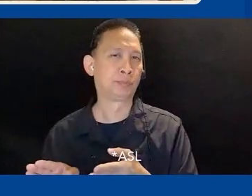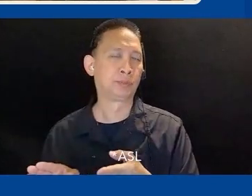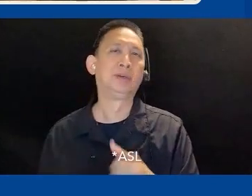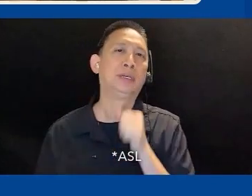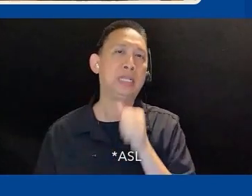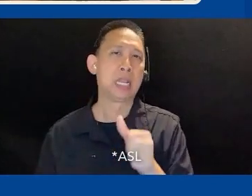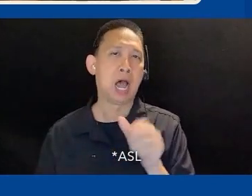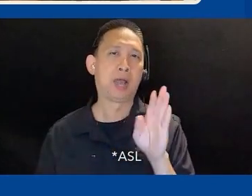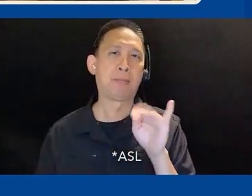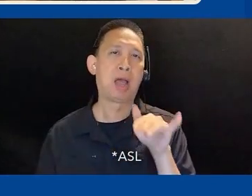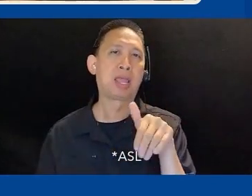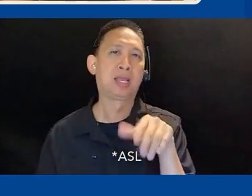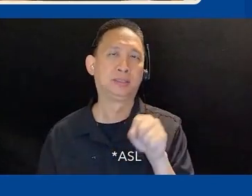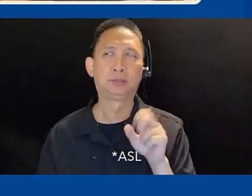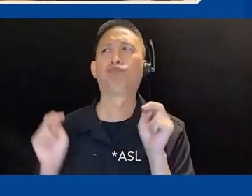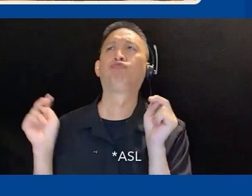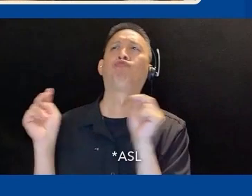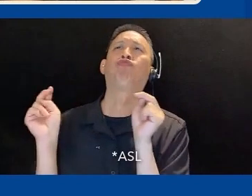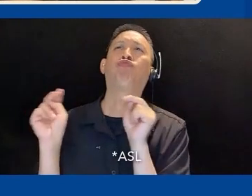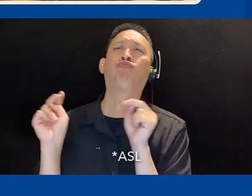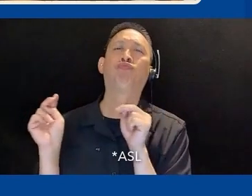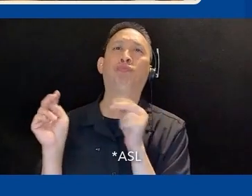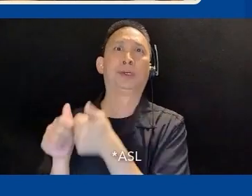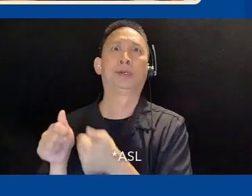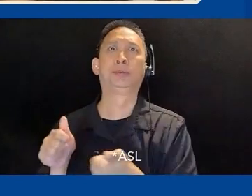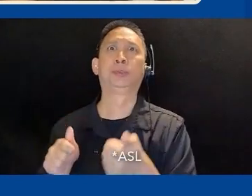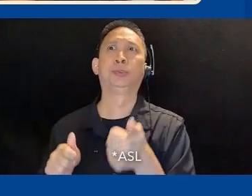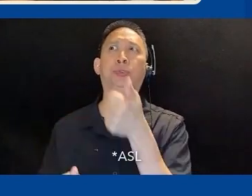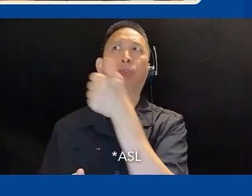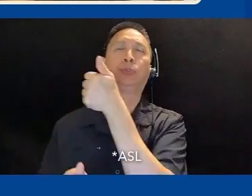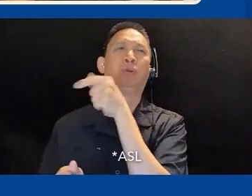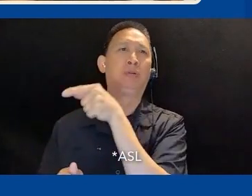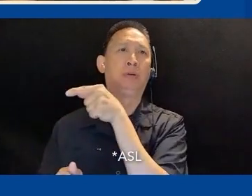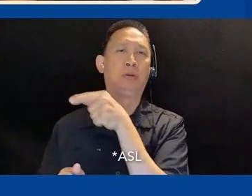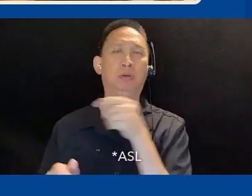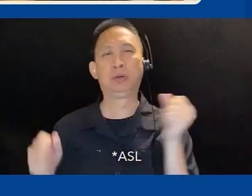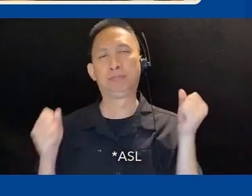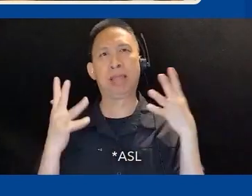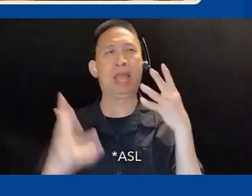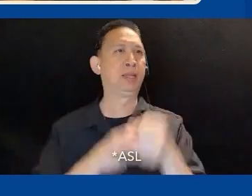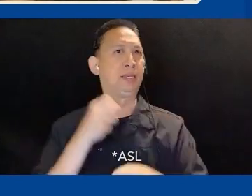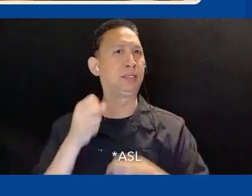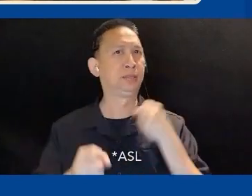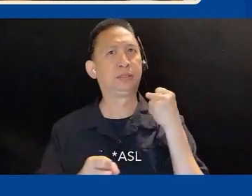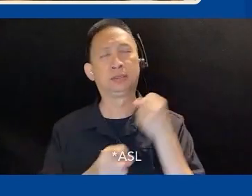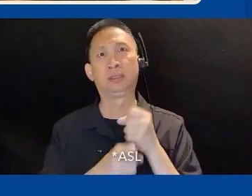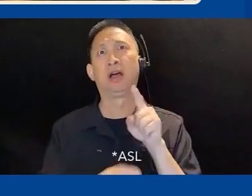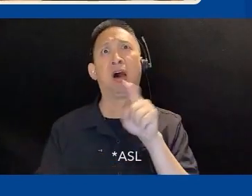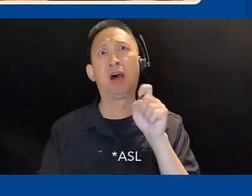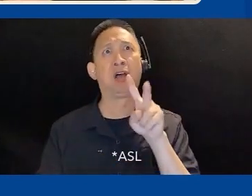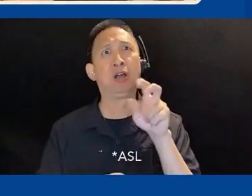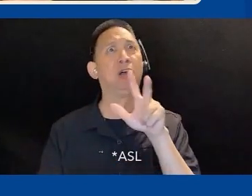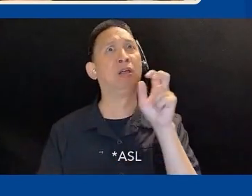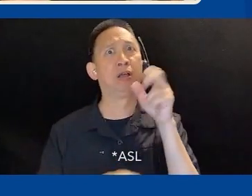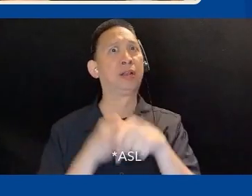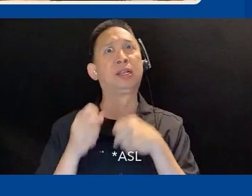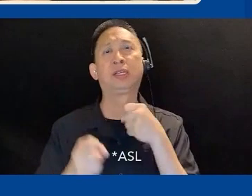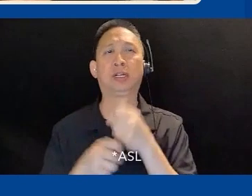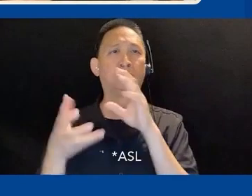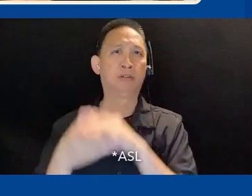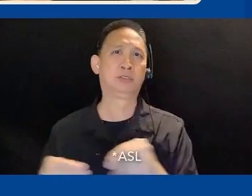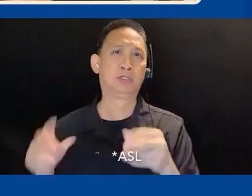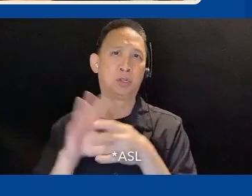one, right? And there's centuries of stories about kind of charlatans who would go to